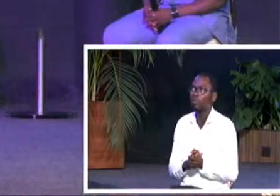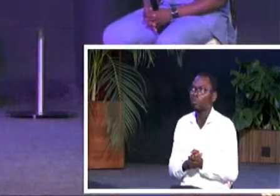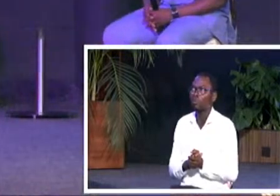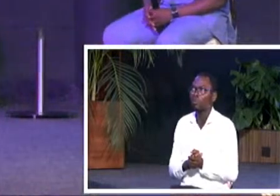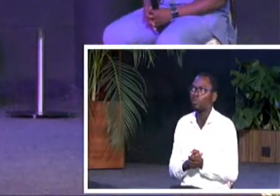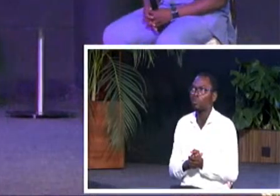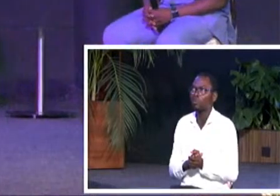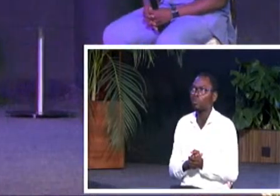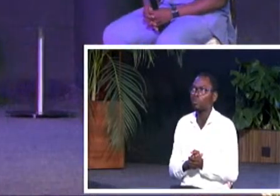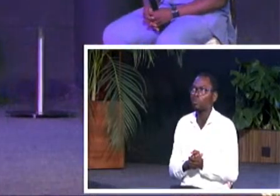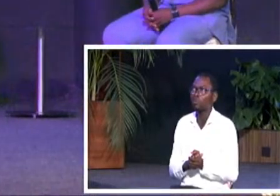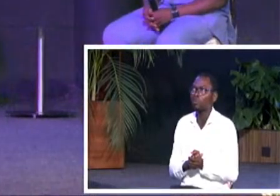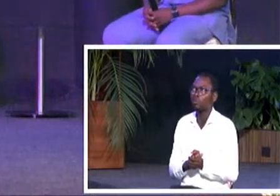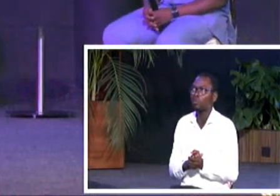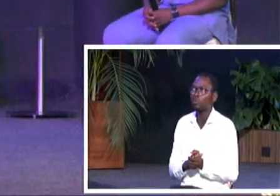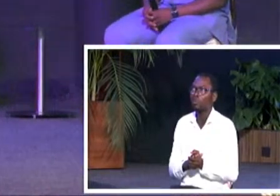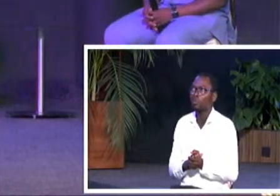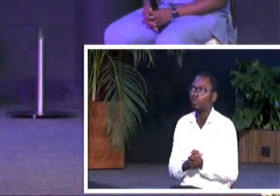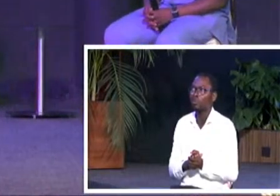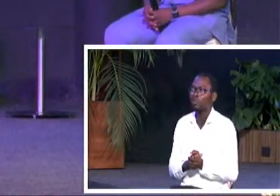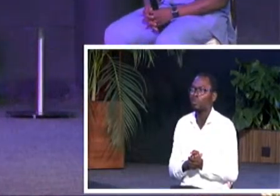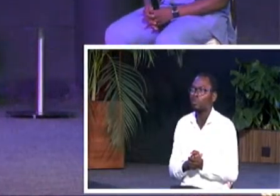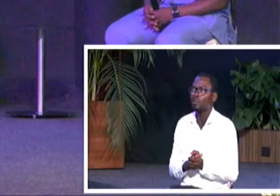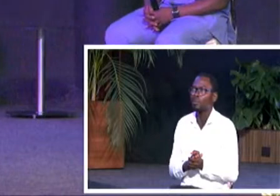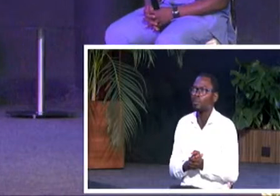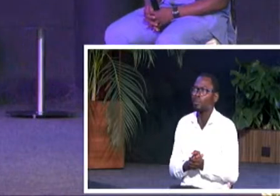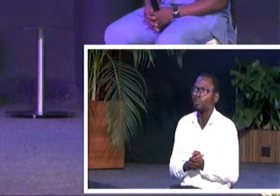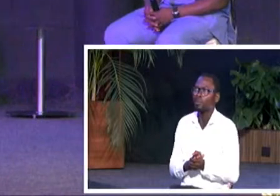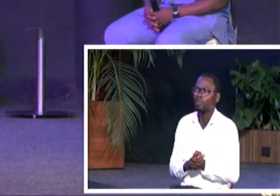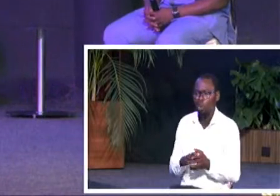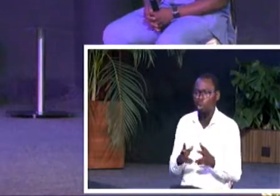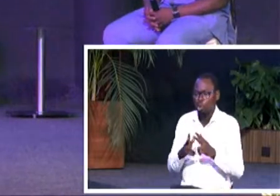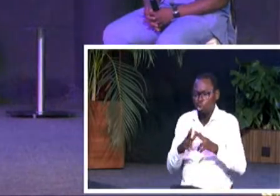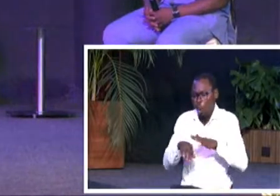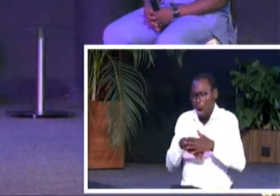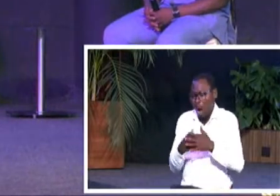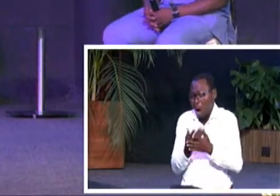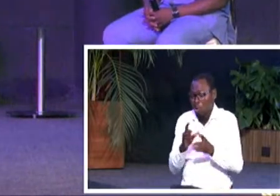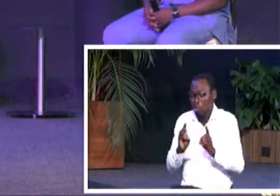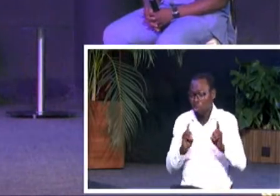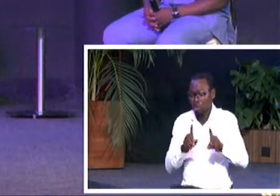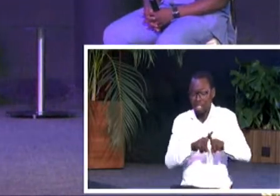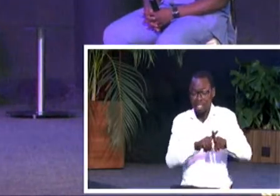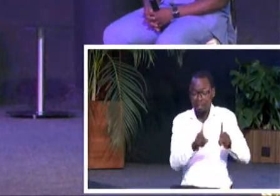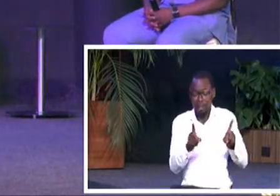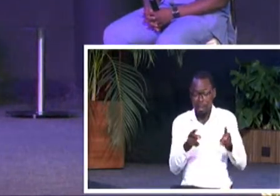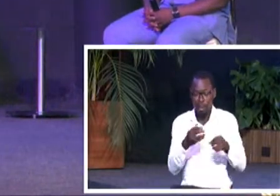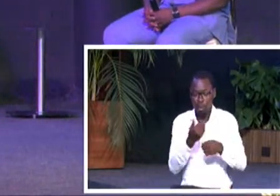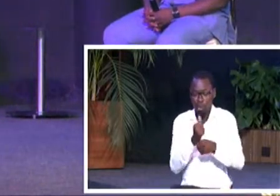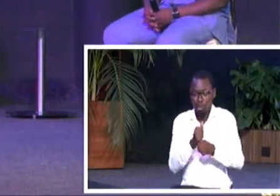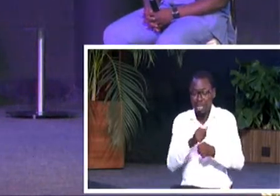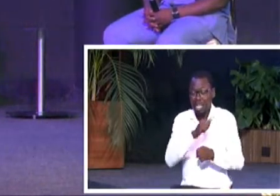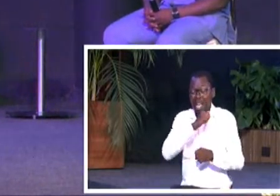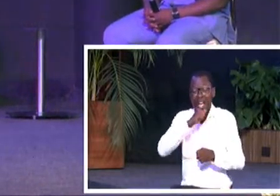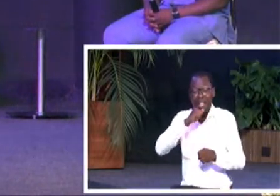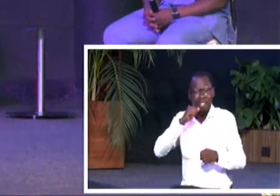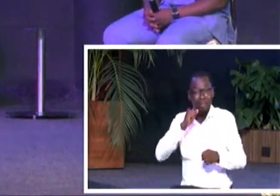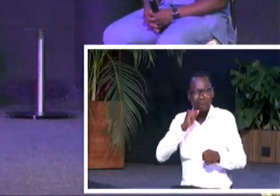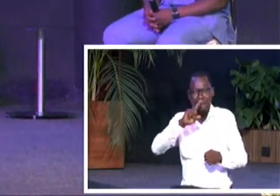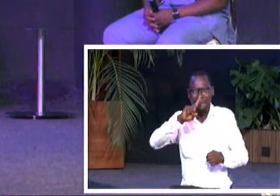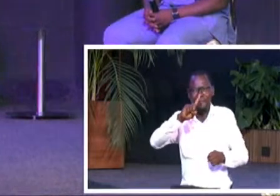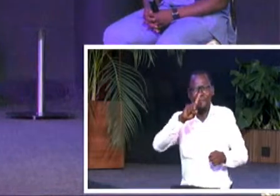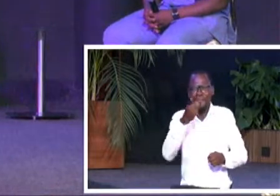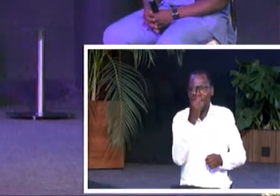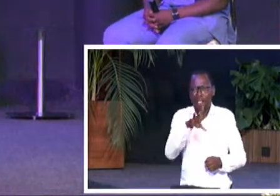make agriculture and agribusiness not the second choice or third choice, but the very first for a young person looking